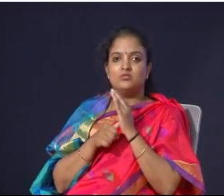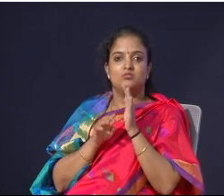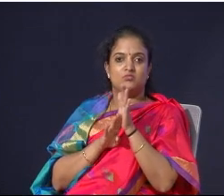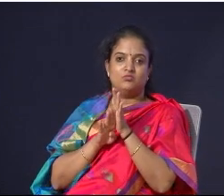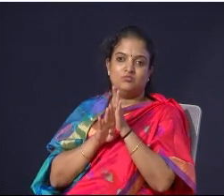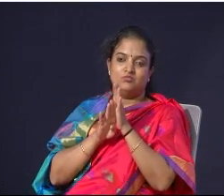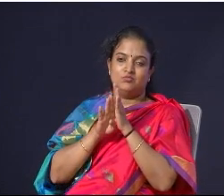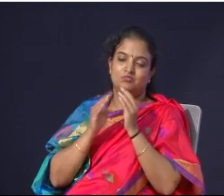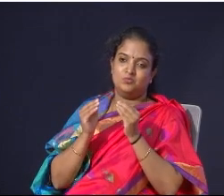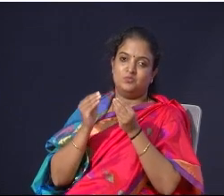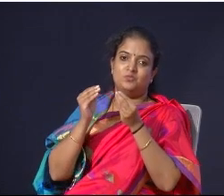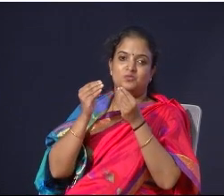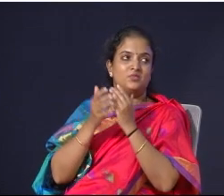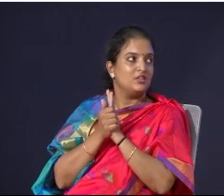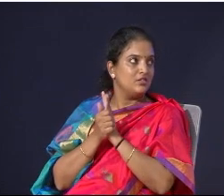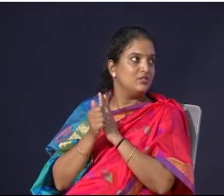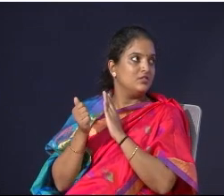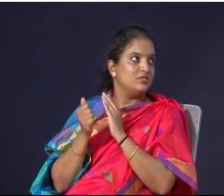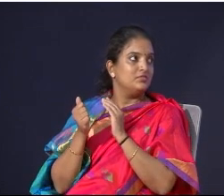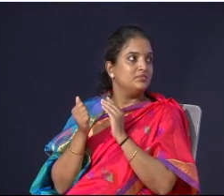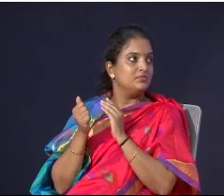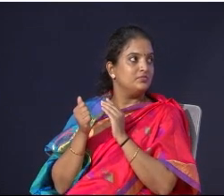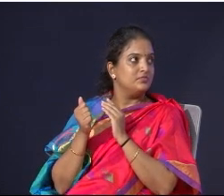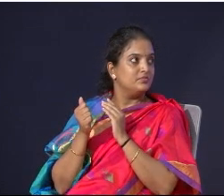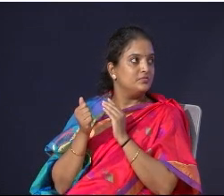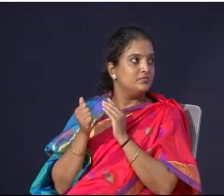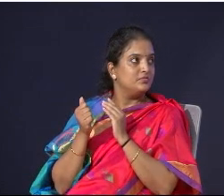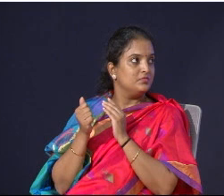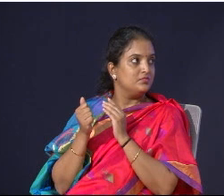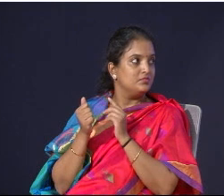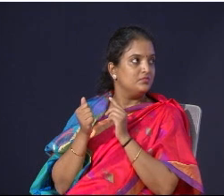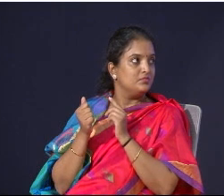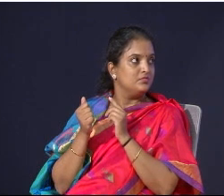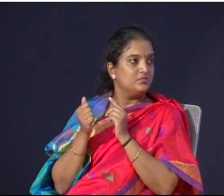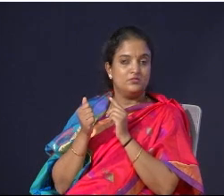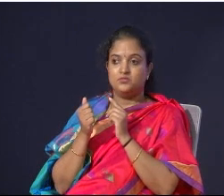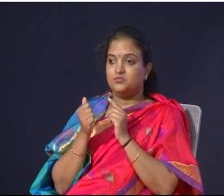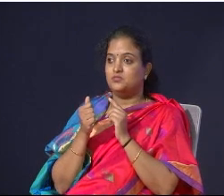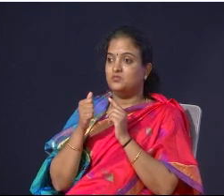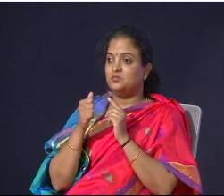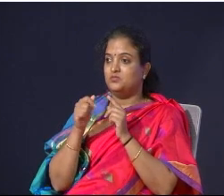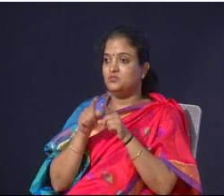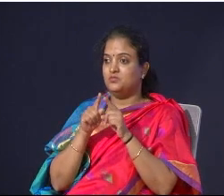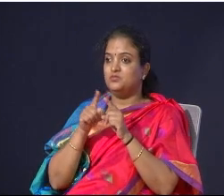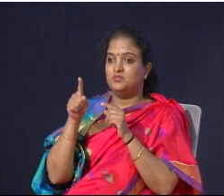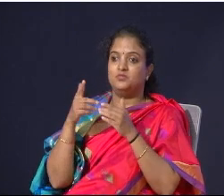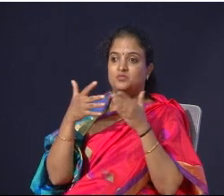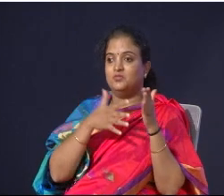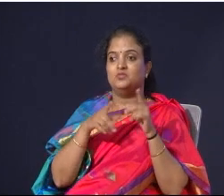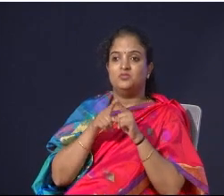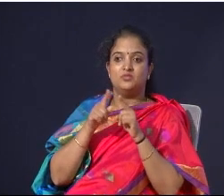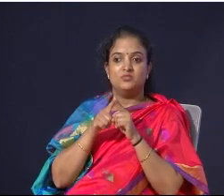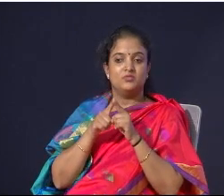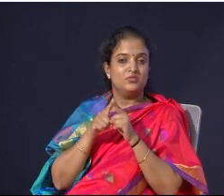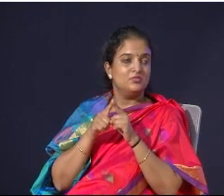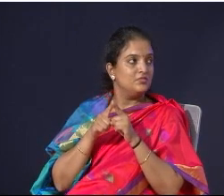developed other perceptual skills. She achieved her midline. I think Lakshmi ma'am was yesterday talking about